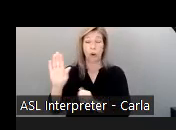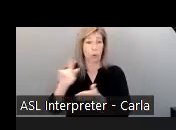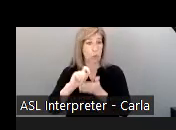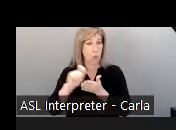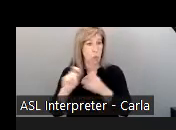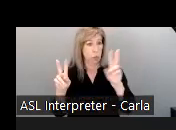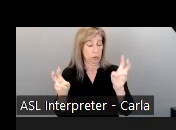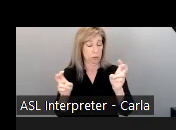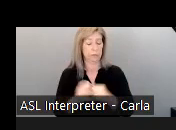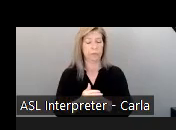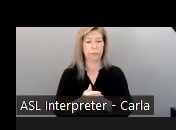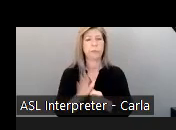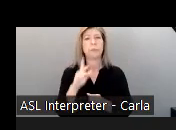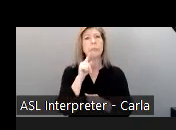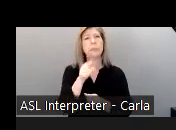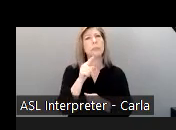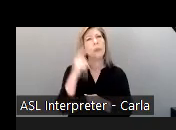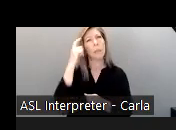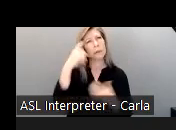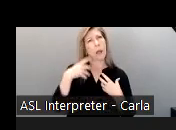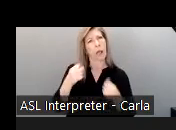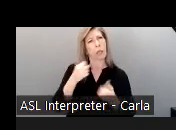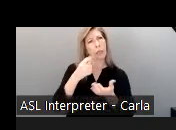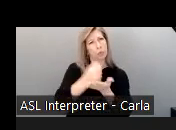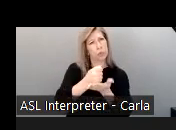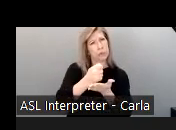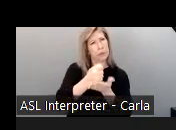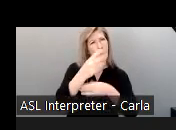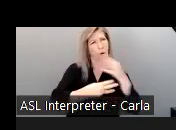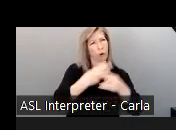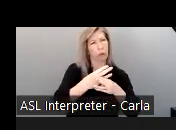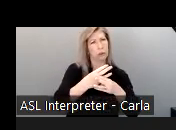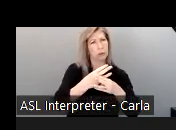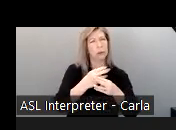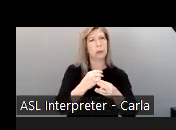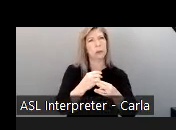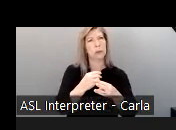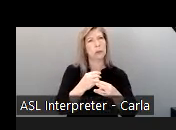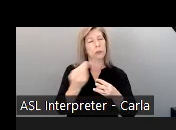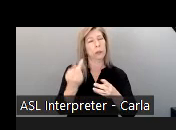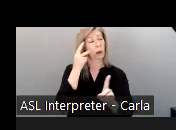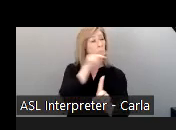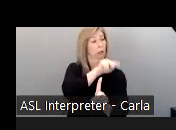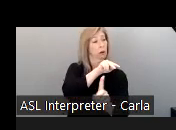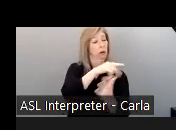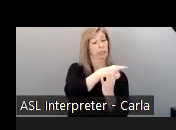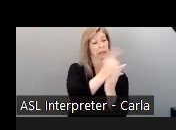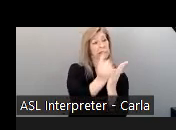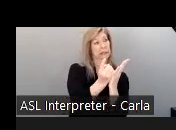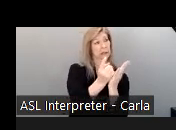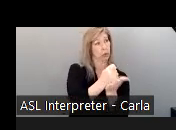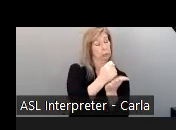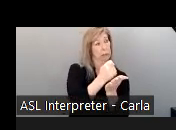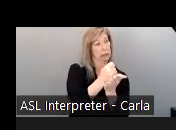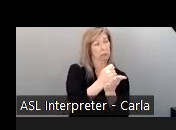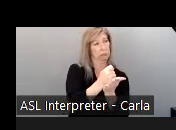health treatment world to think of these symptoms," so some of the symptoms I just showed, "as adaptive strategies